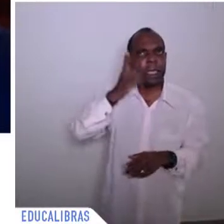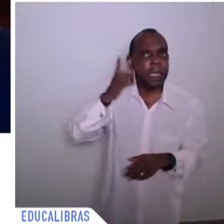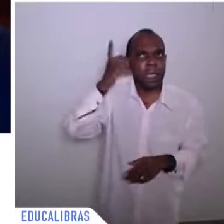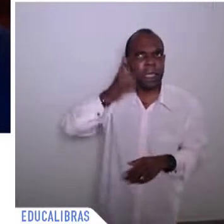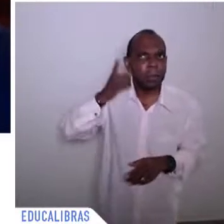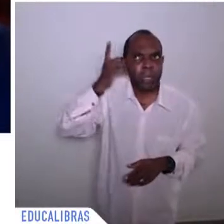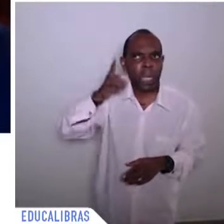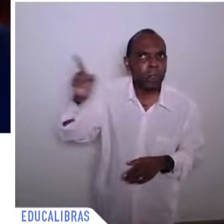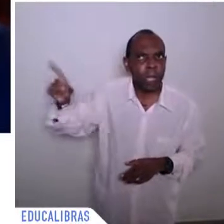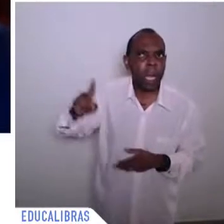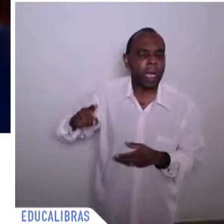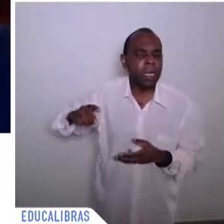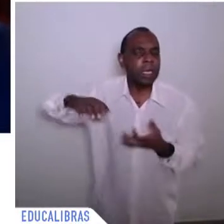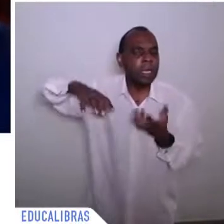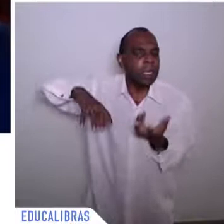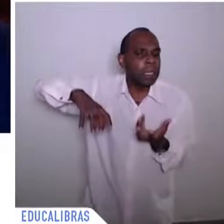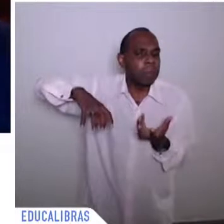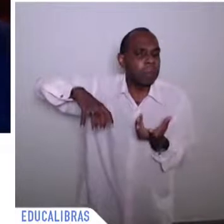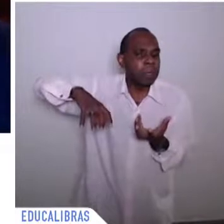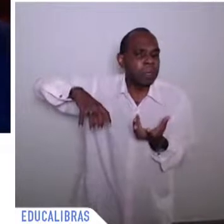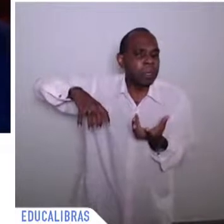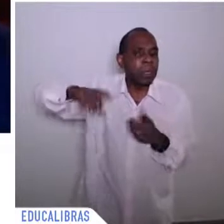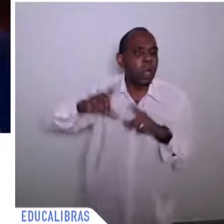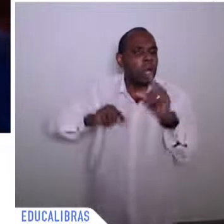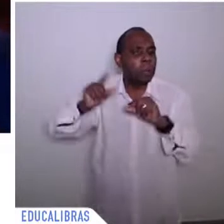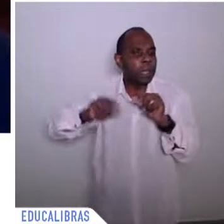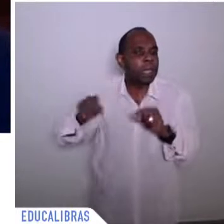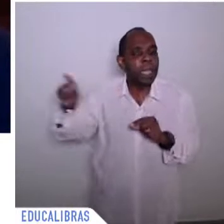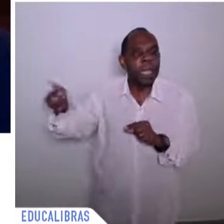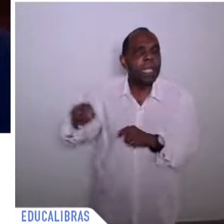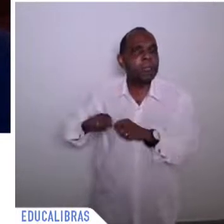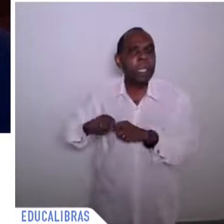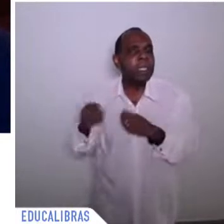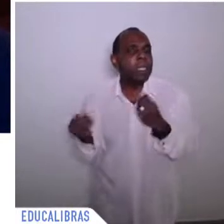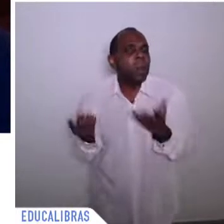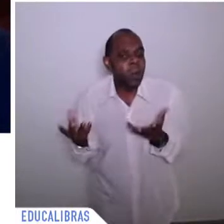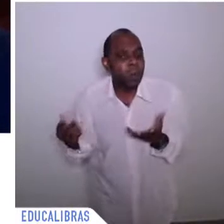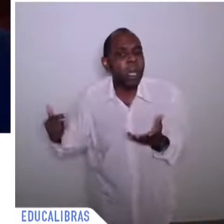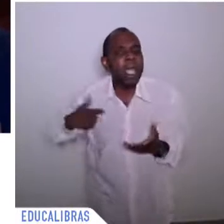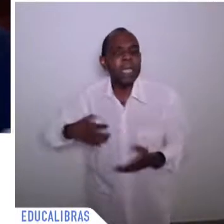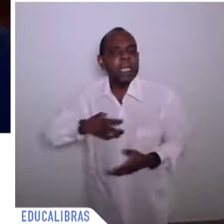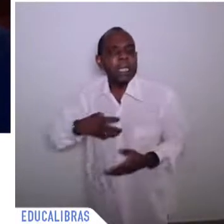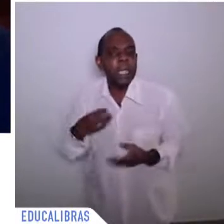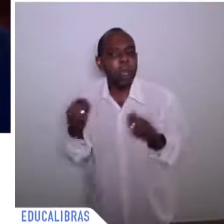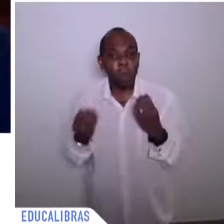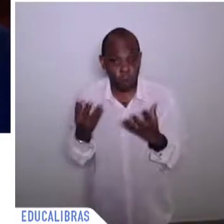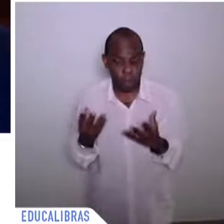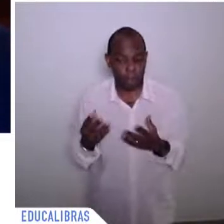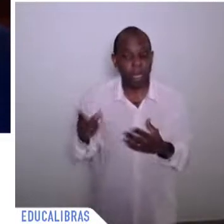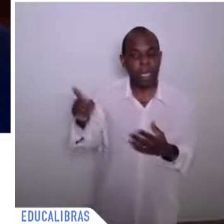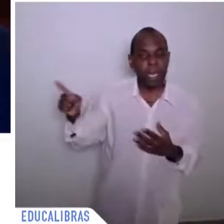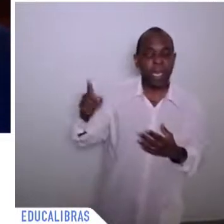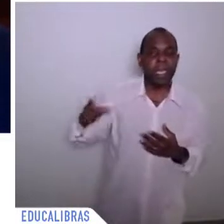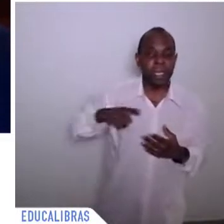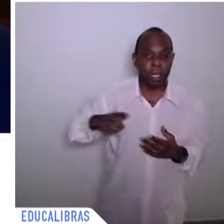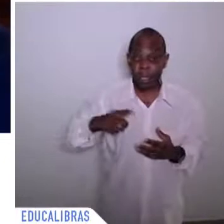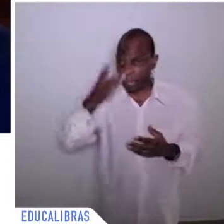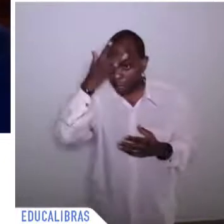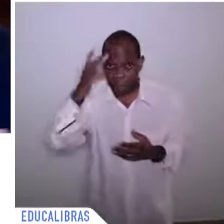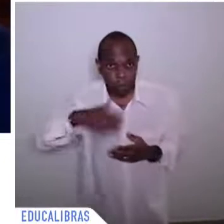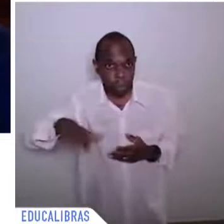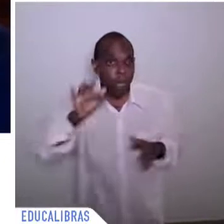some cities than the others since 2007. And how do the representatives react? They